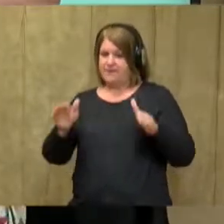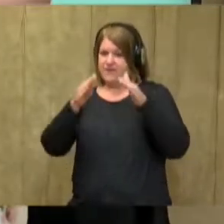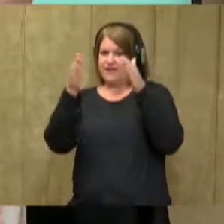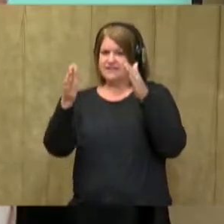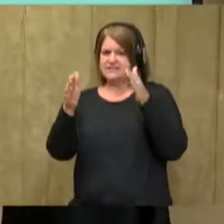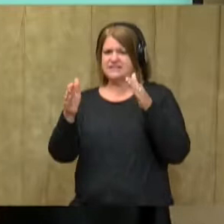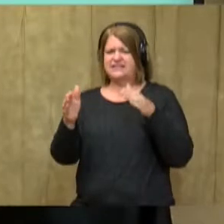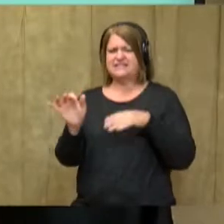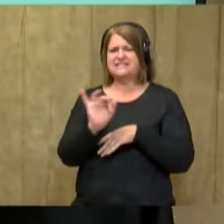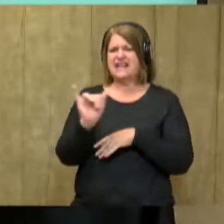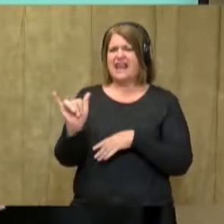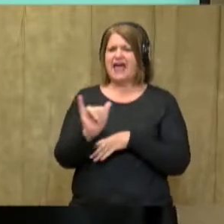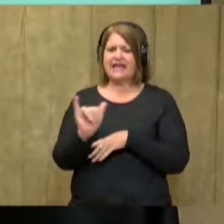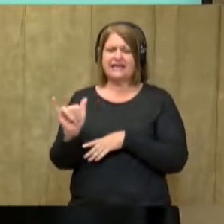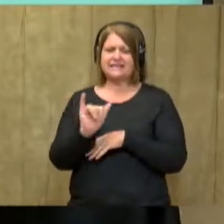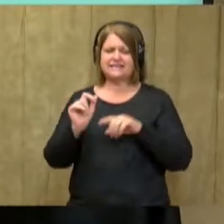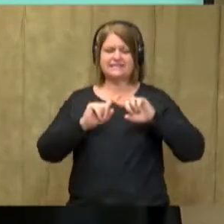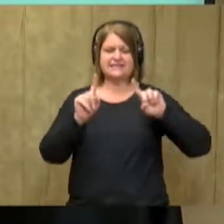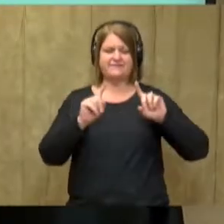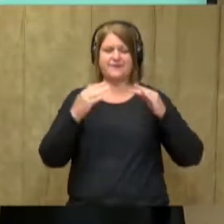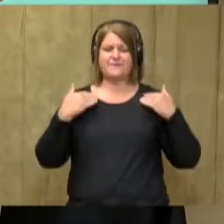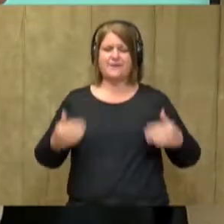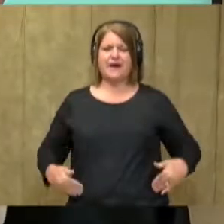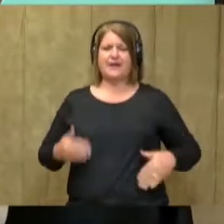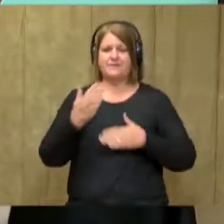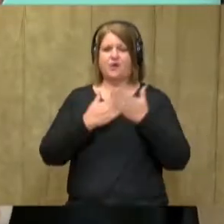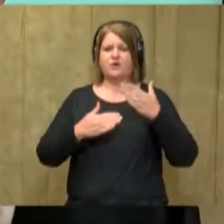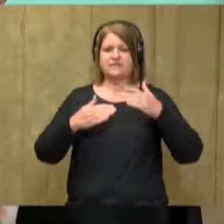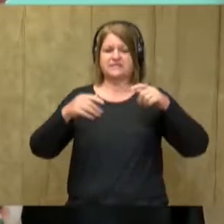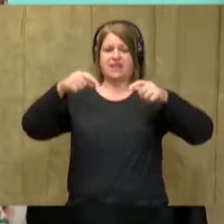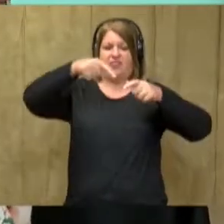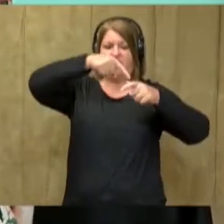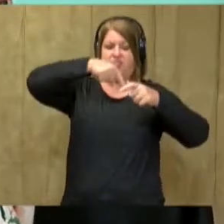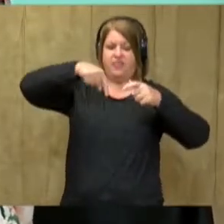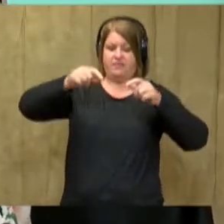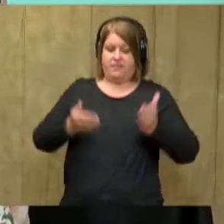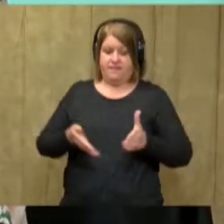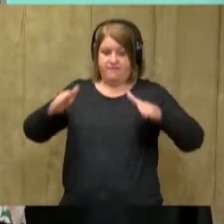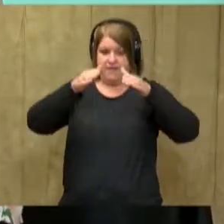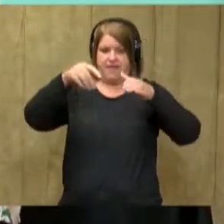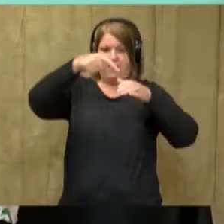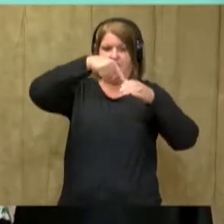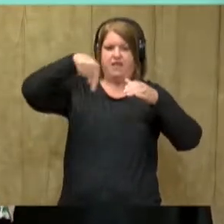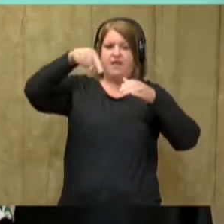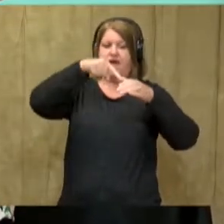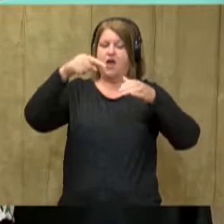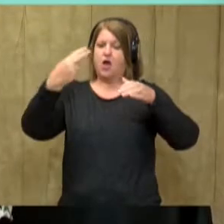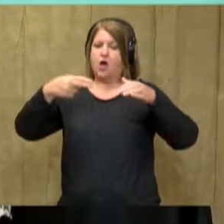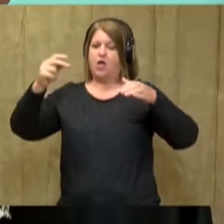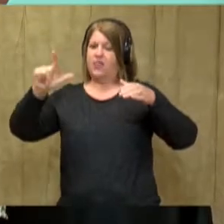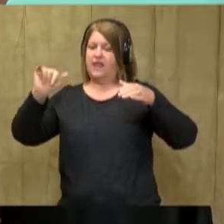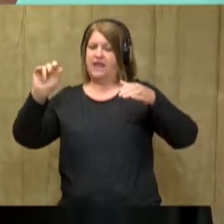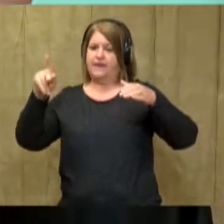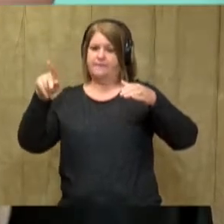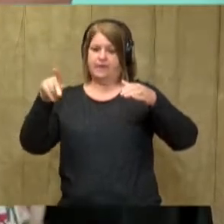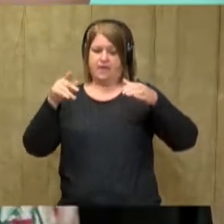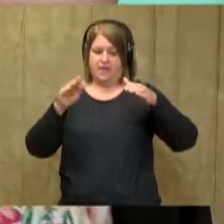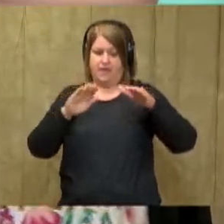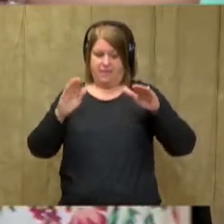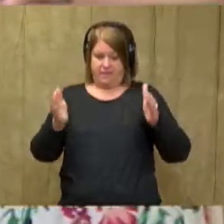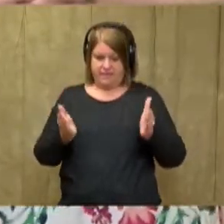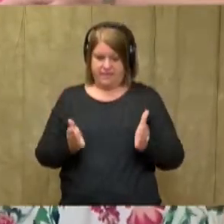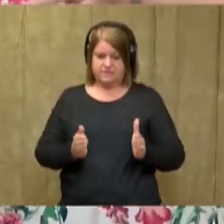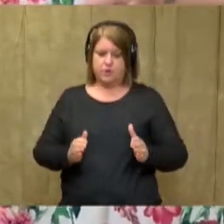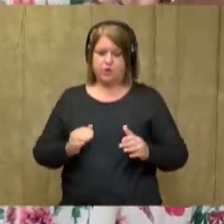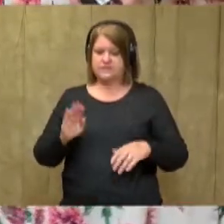body parts. So the top of the vase is called the lip, and then this is the body, and then this is the foot. Now, not all vases